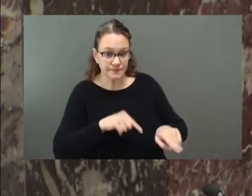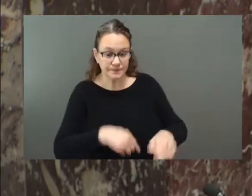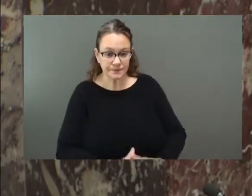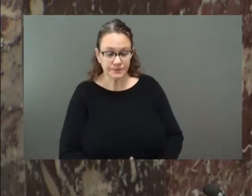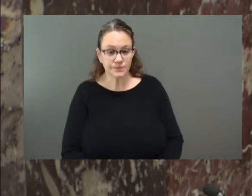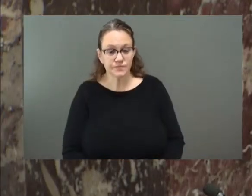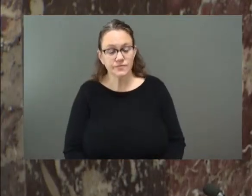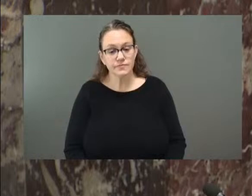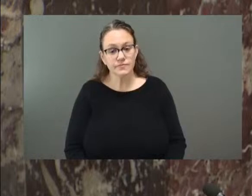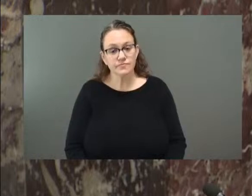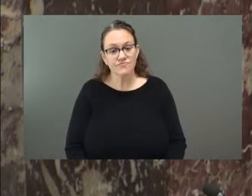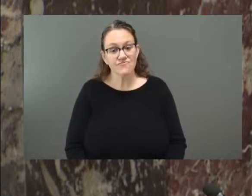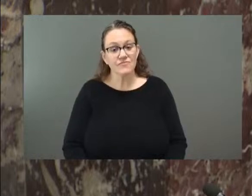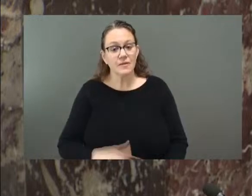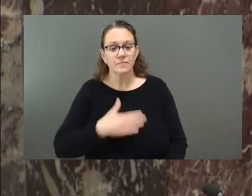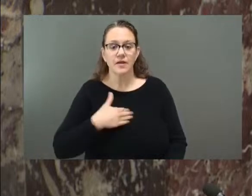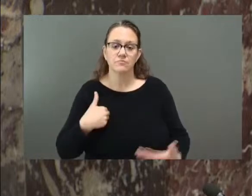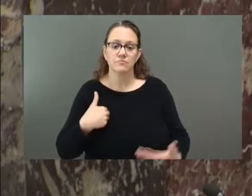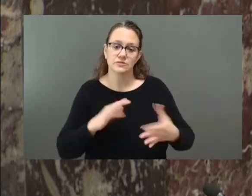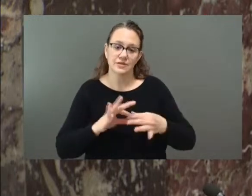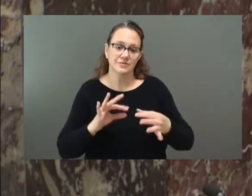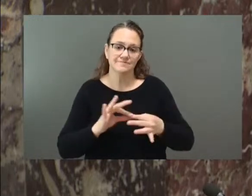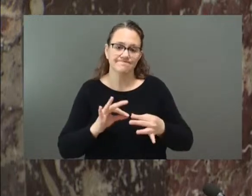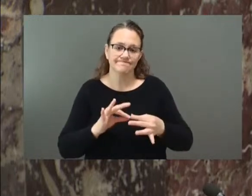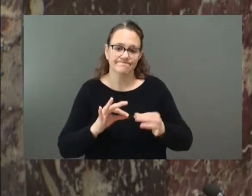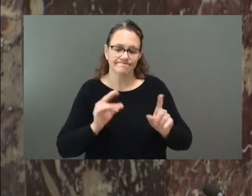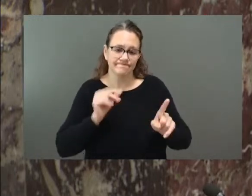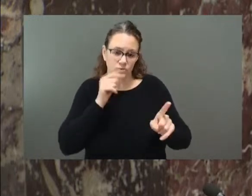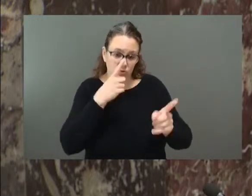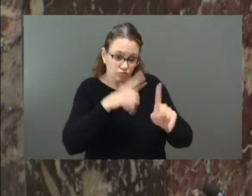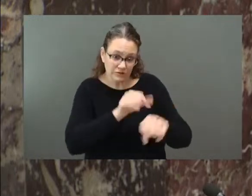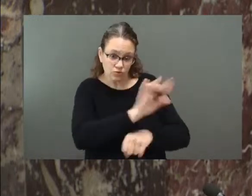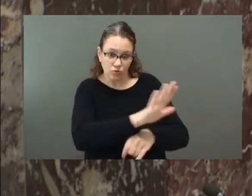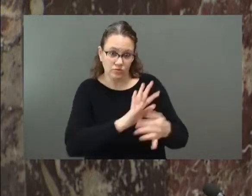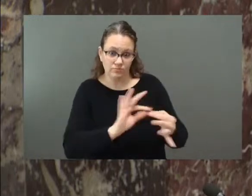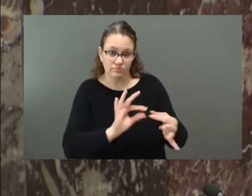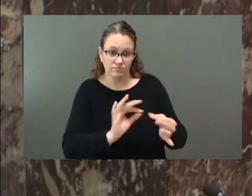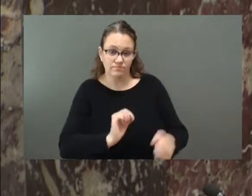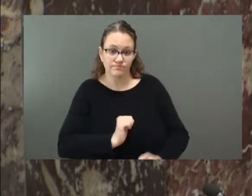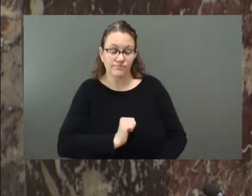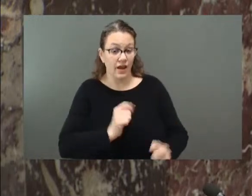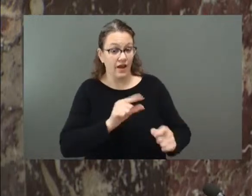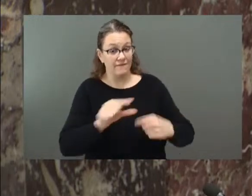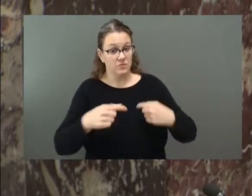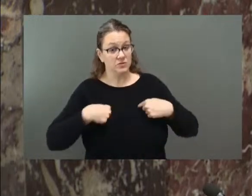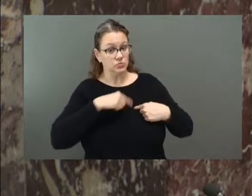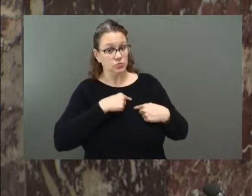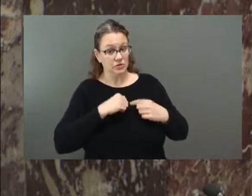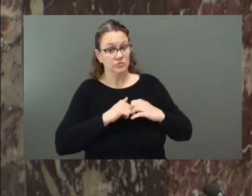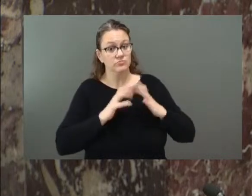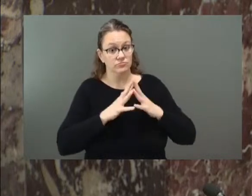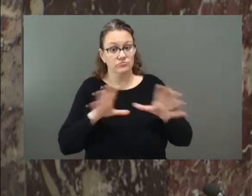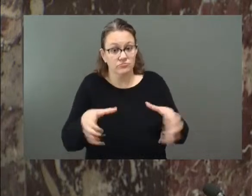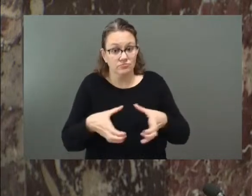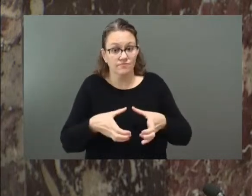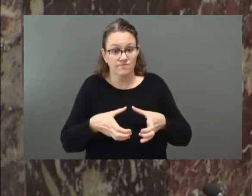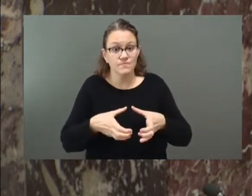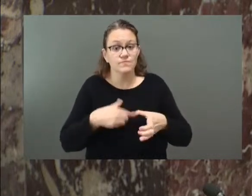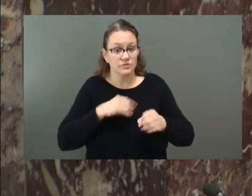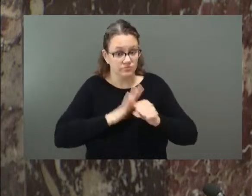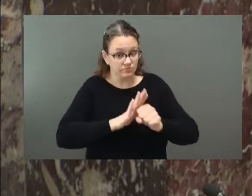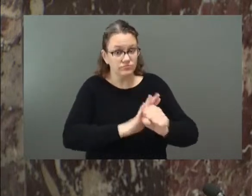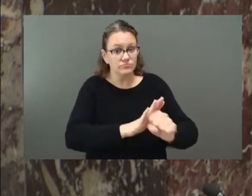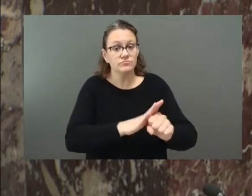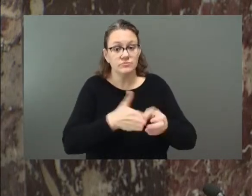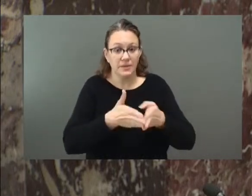statement. Since we formed the government, we have been championing public education. Unlike the previous